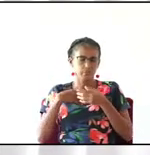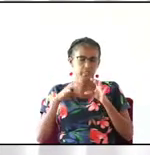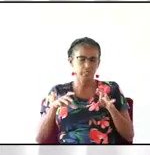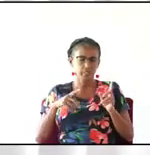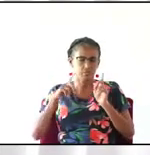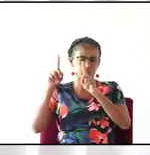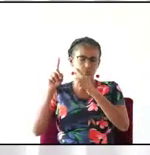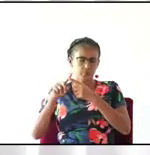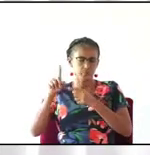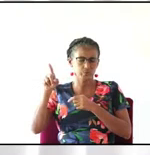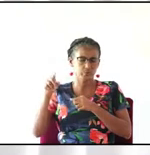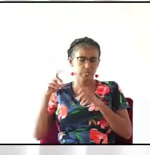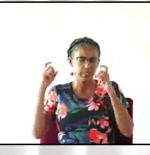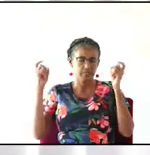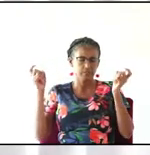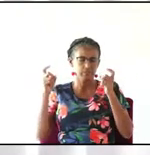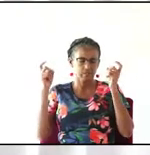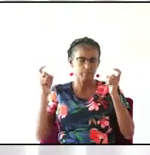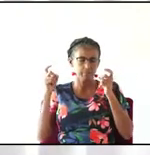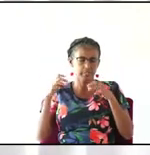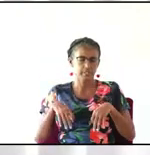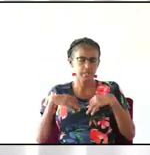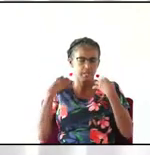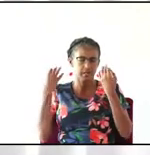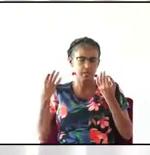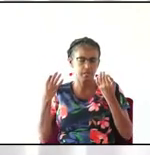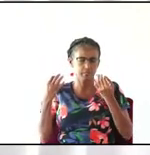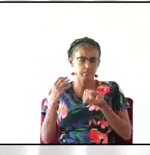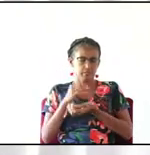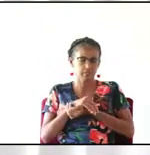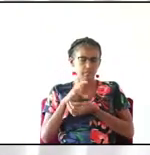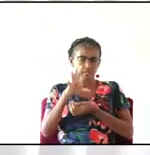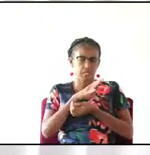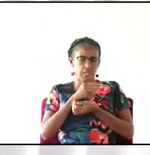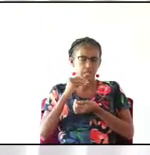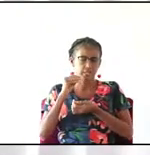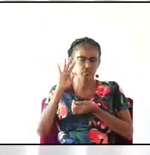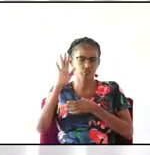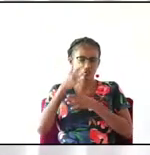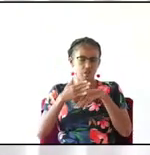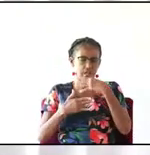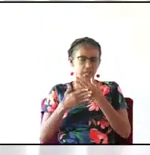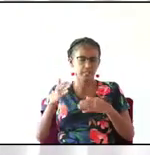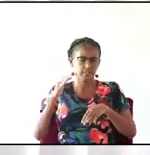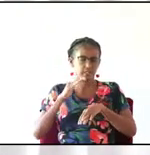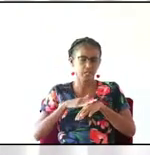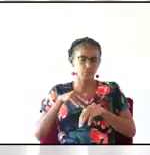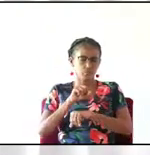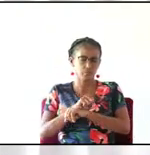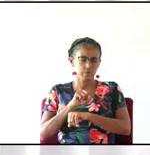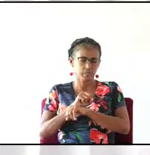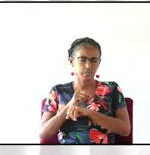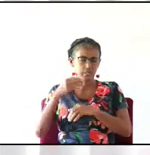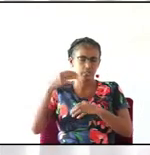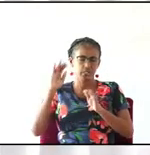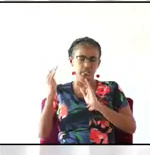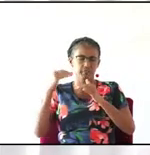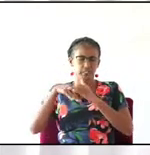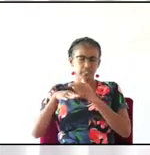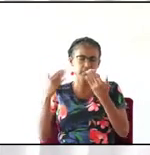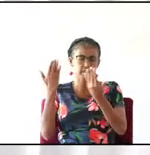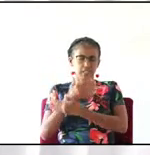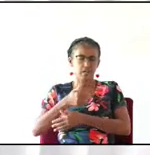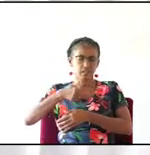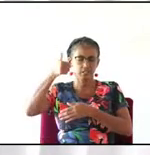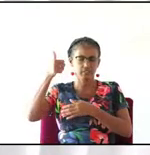to celebrate life and to celebrate your hand at work, even in the darkest moment, and pray that you'll continue